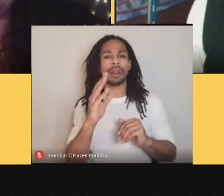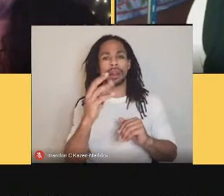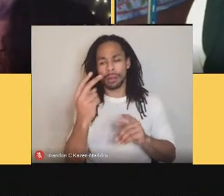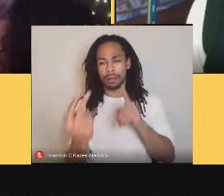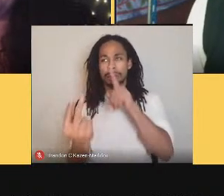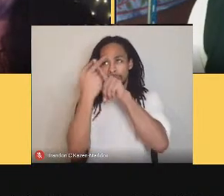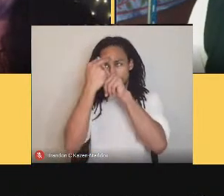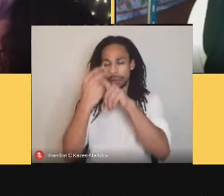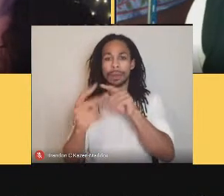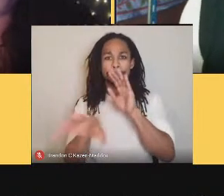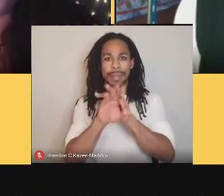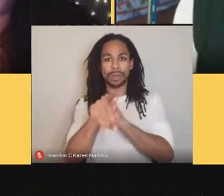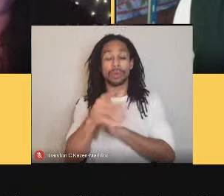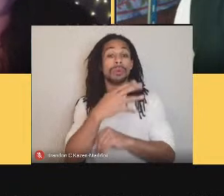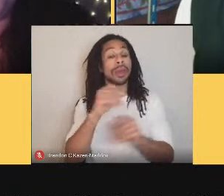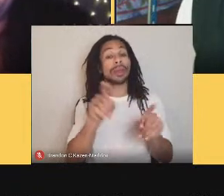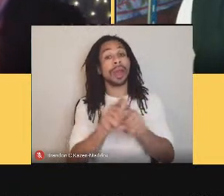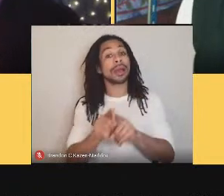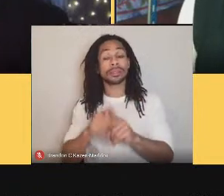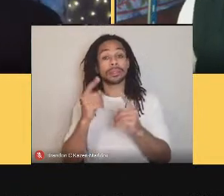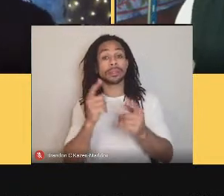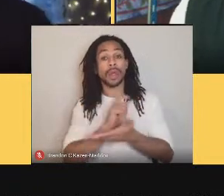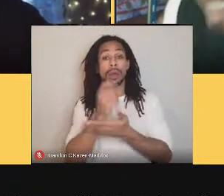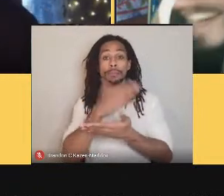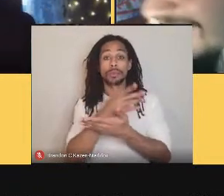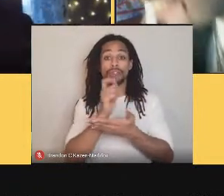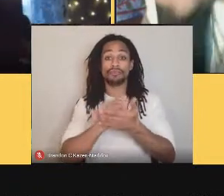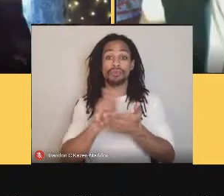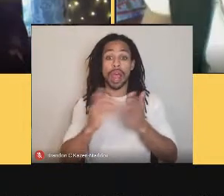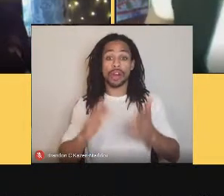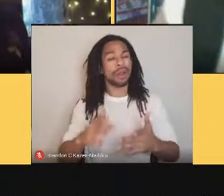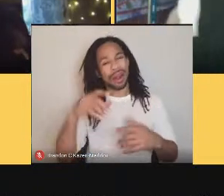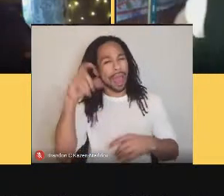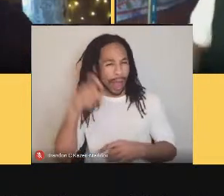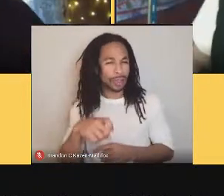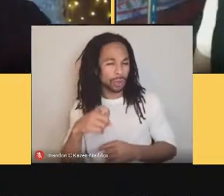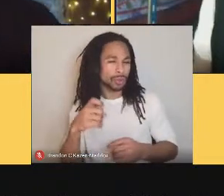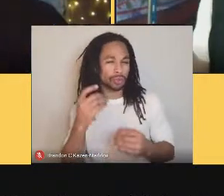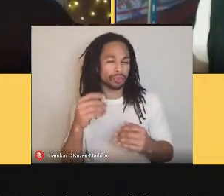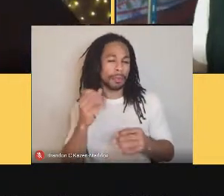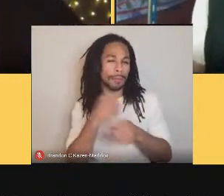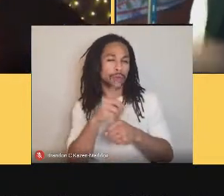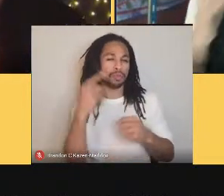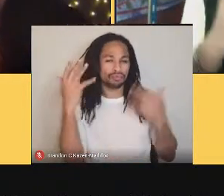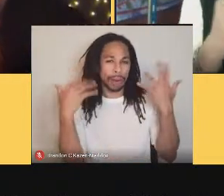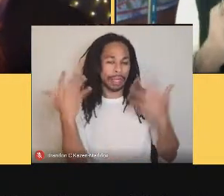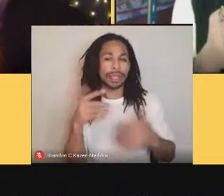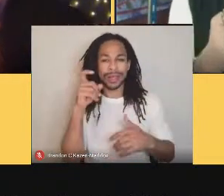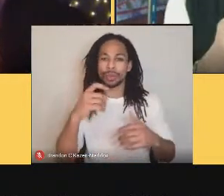going to drive you crazy. But it kind of has to, right? It kind of has to live with you in a way where